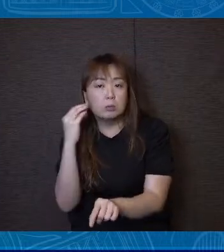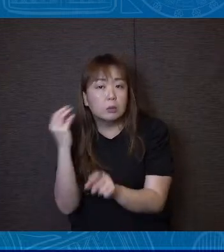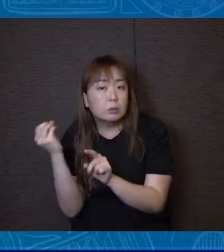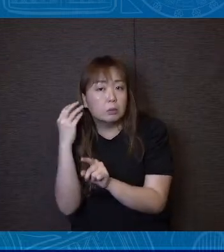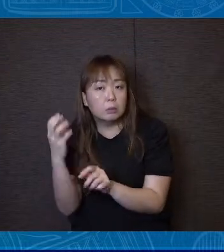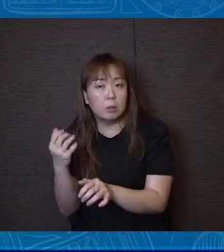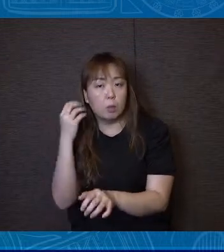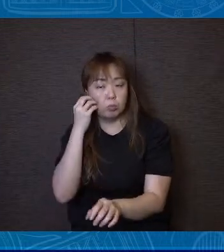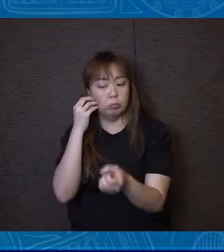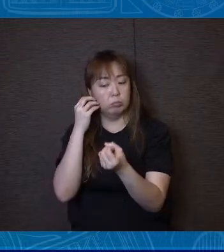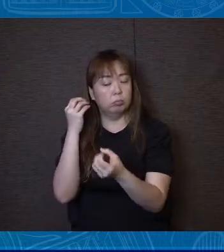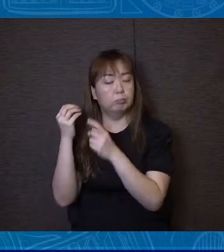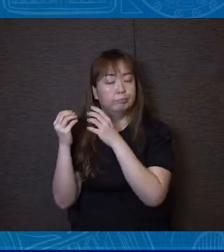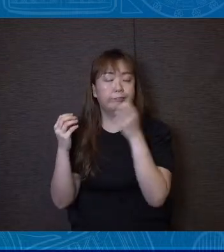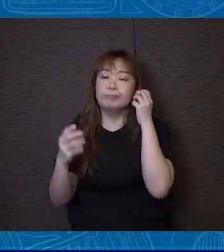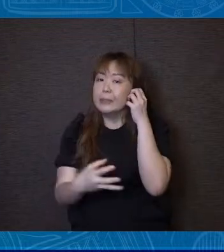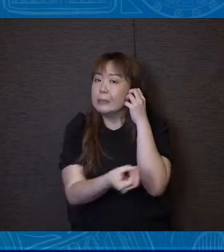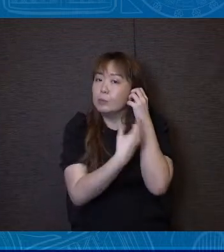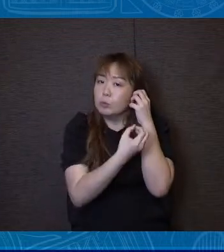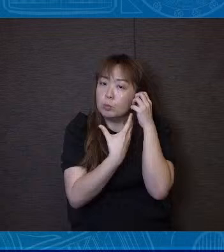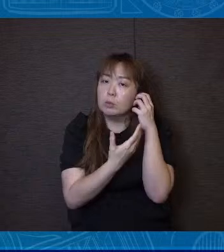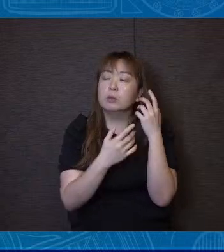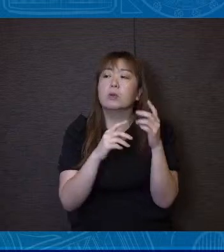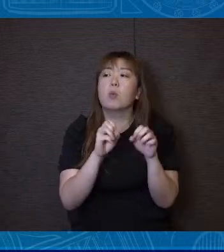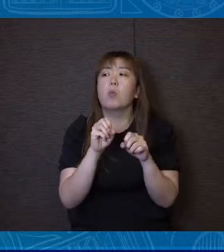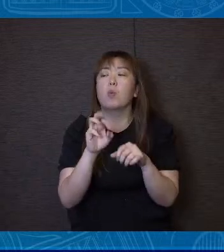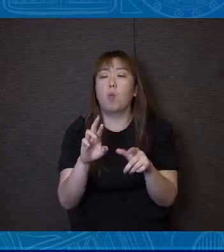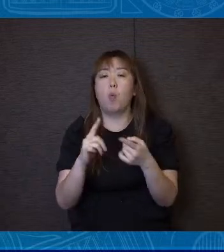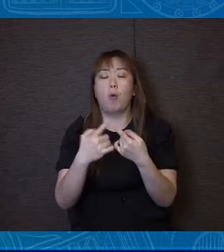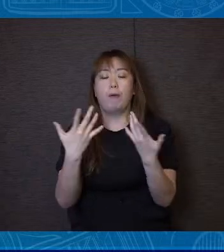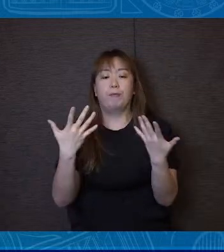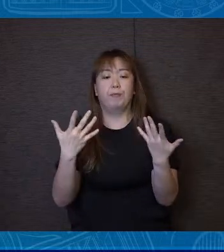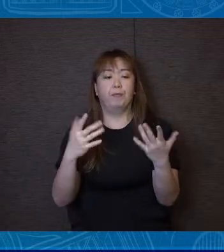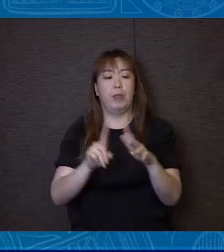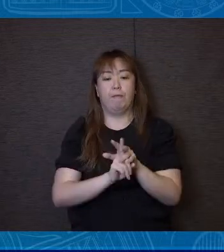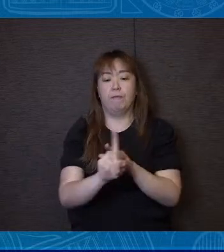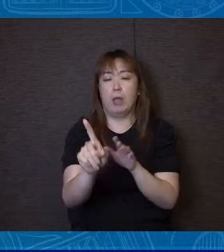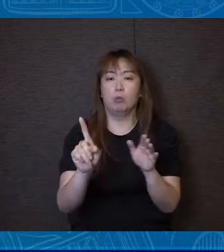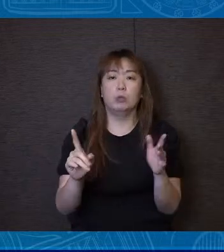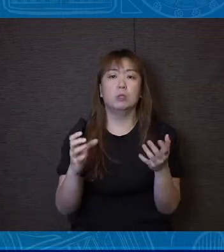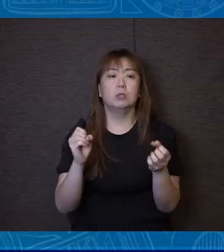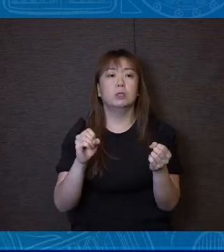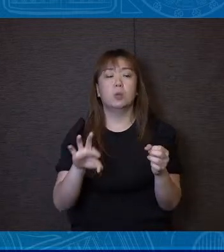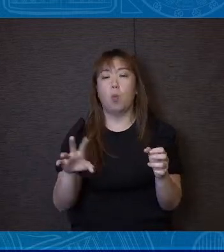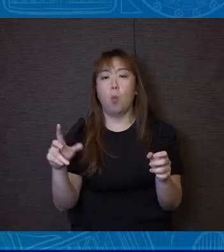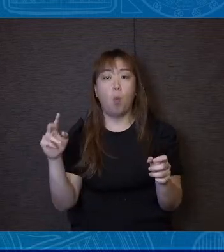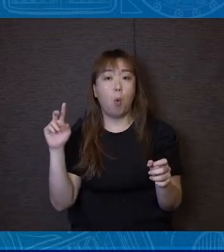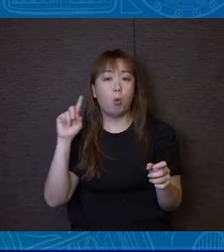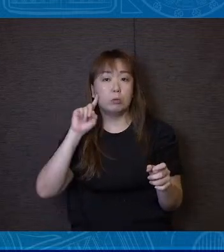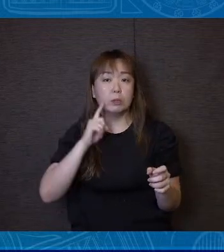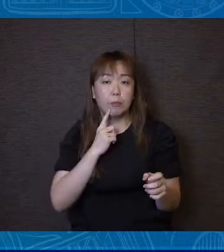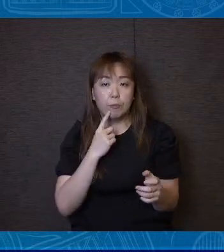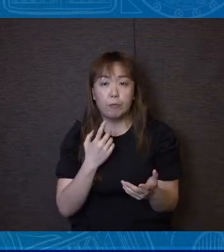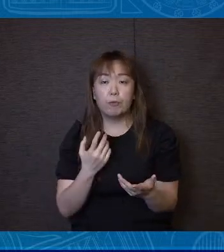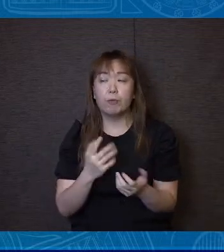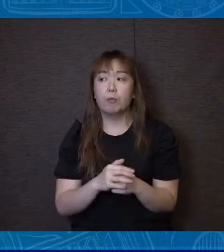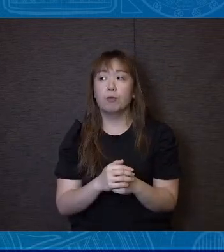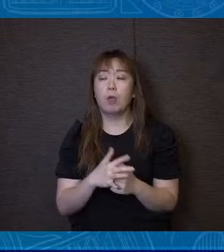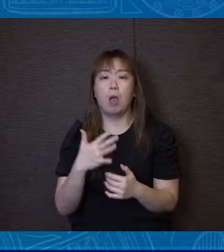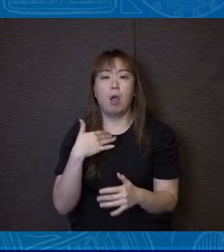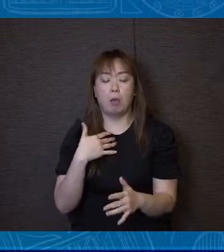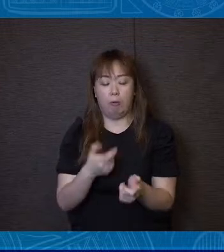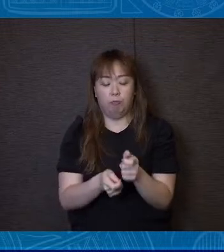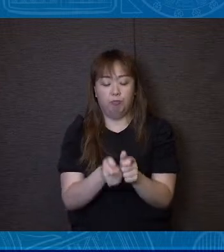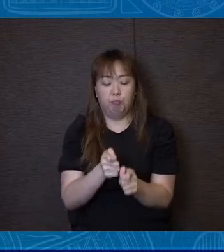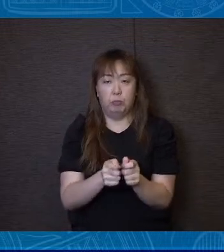the different information, whether your nearest evacuation center is. And for people who are with hearing impediments, there's a text service